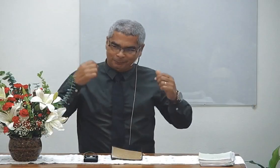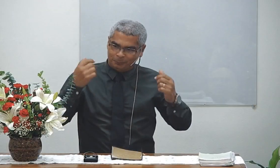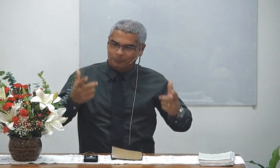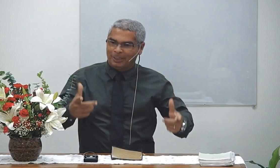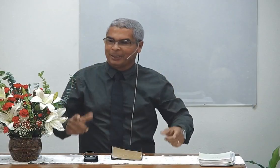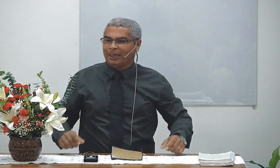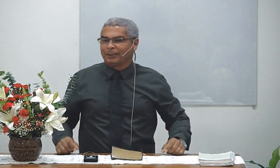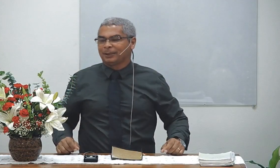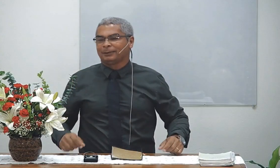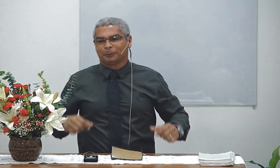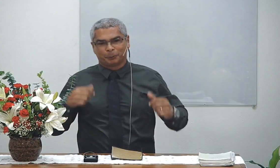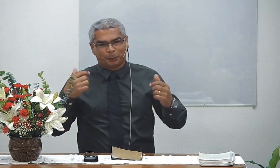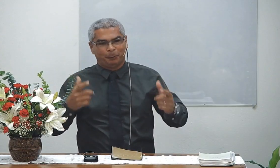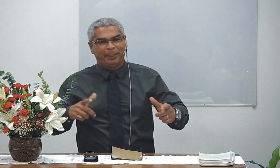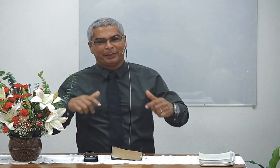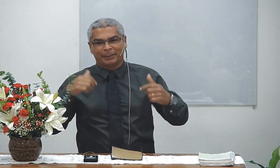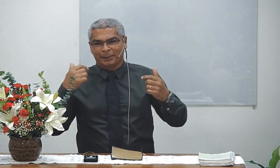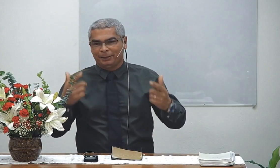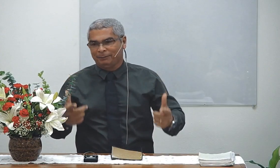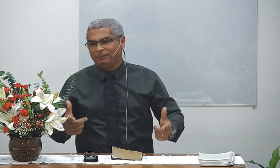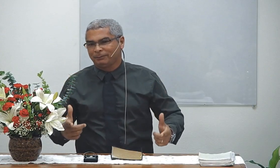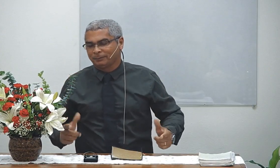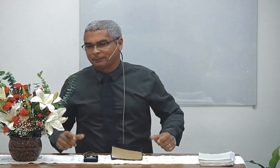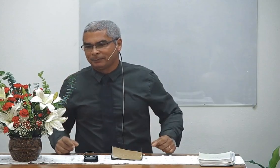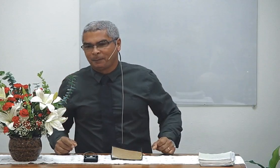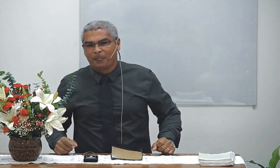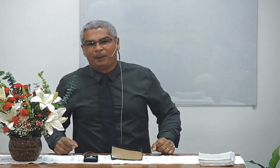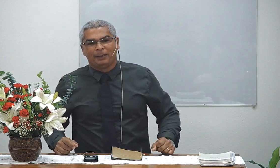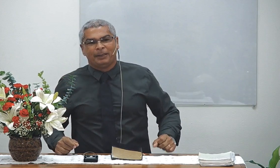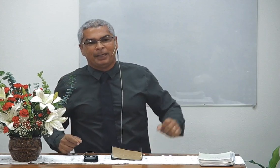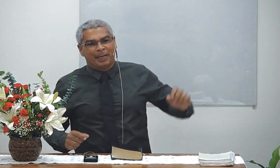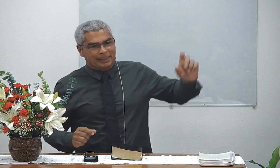the shout, the cry, the alert, the trumpets,